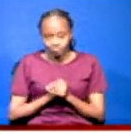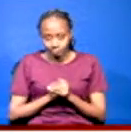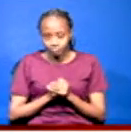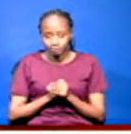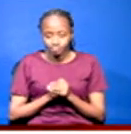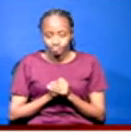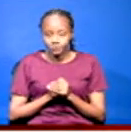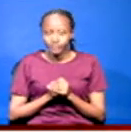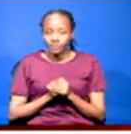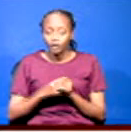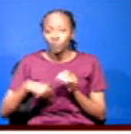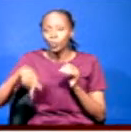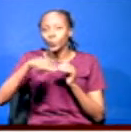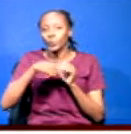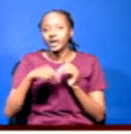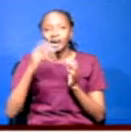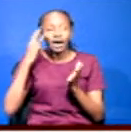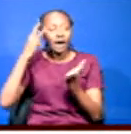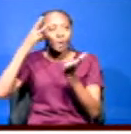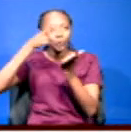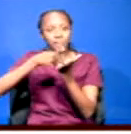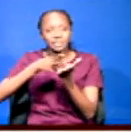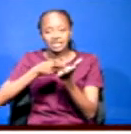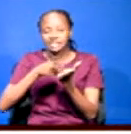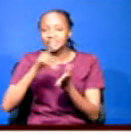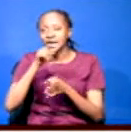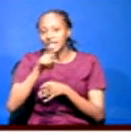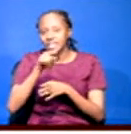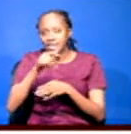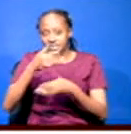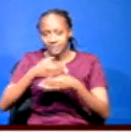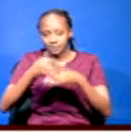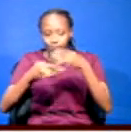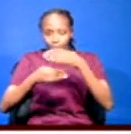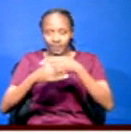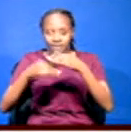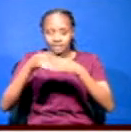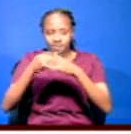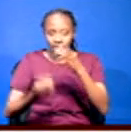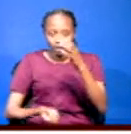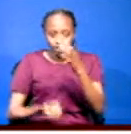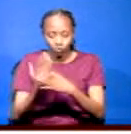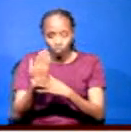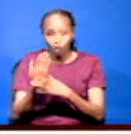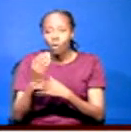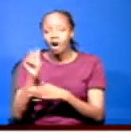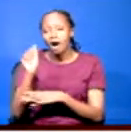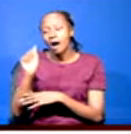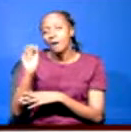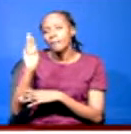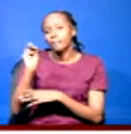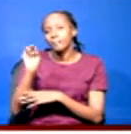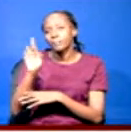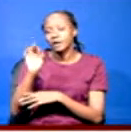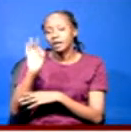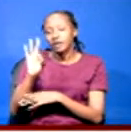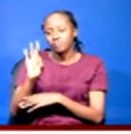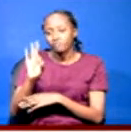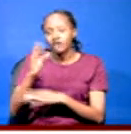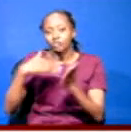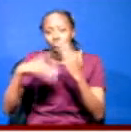as we are here to witness the groundbreaking of the AMREF International University, this is not only